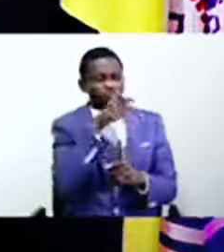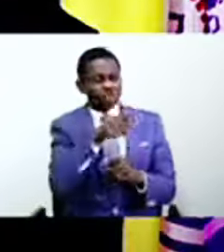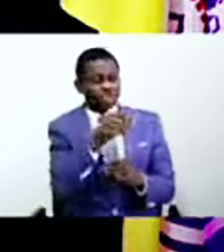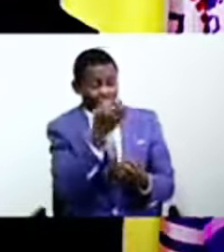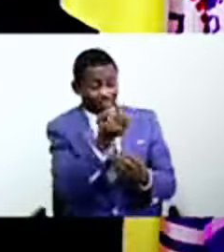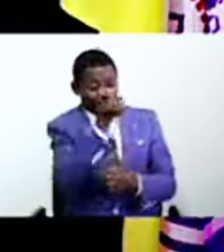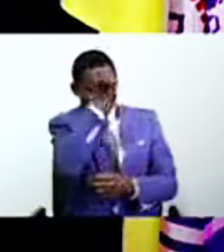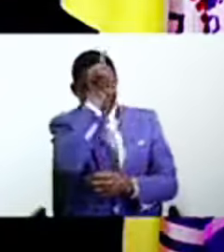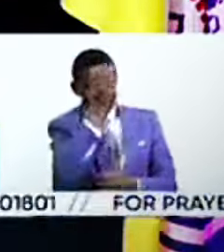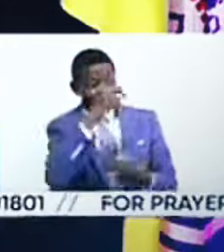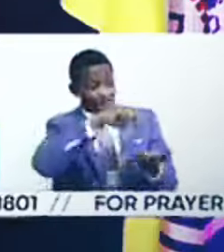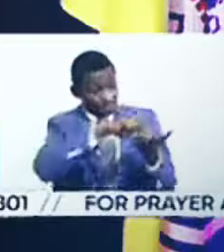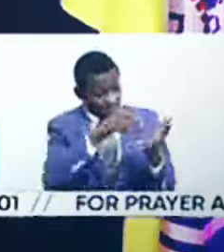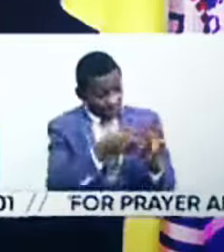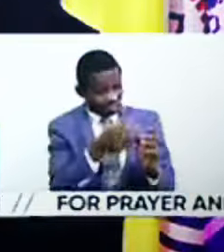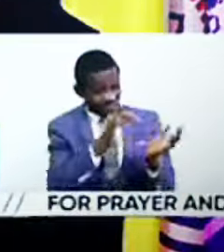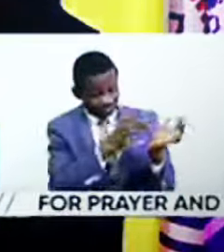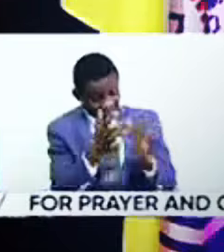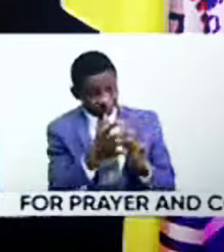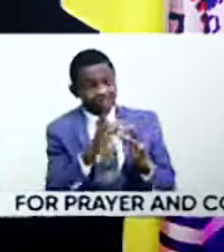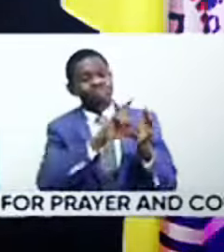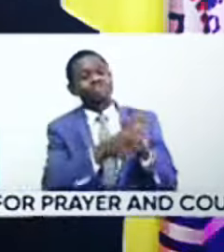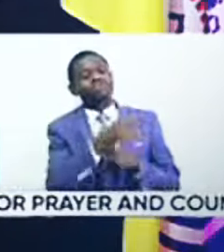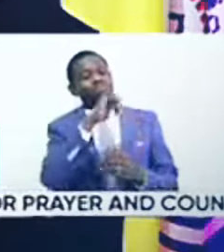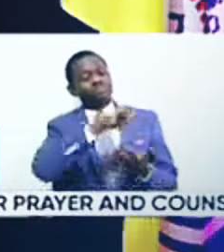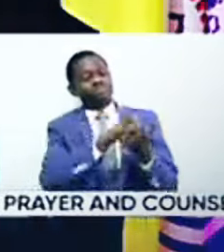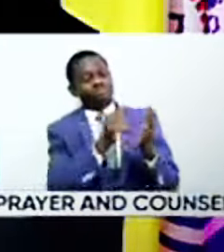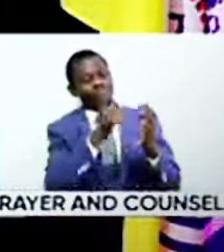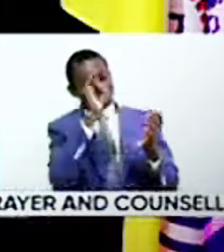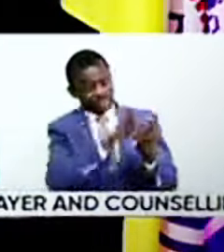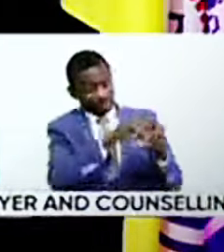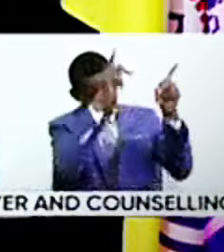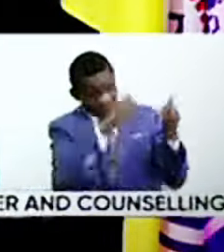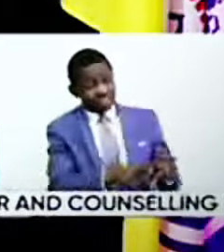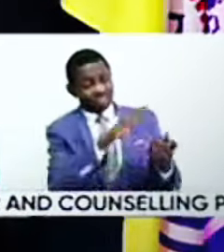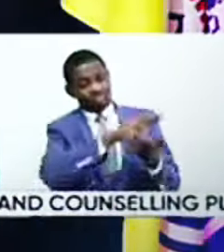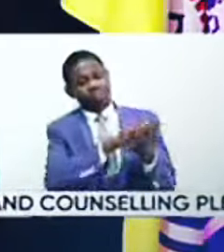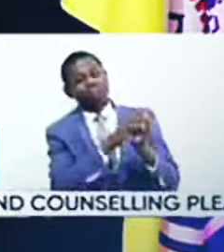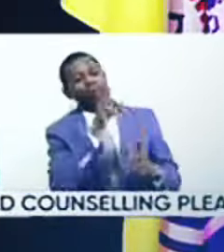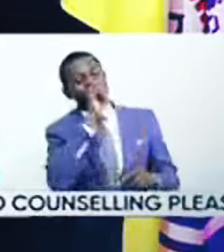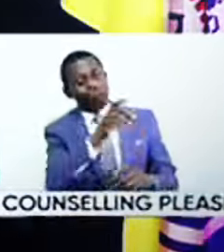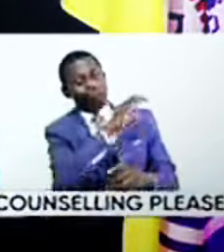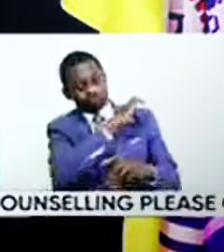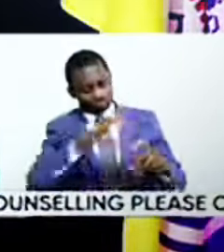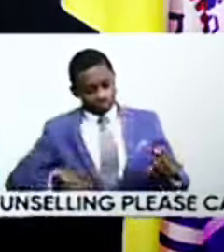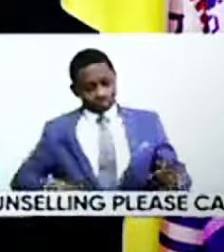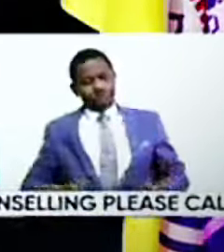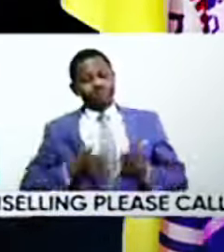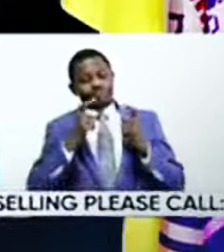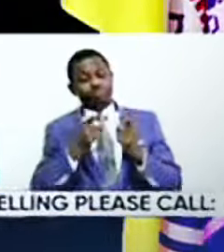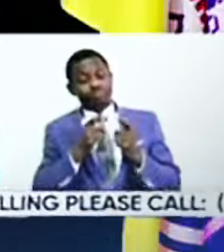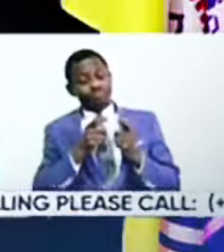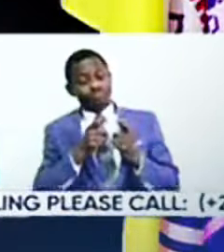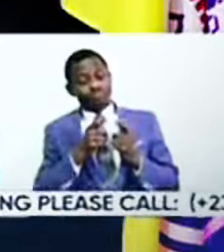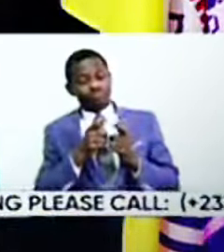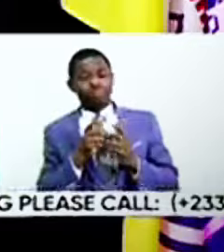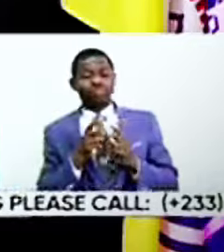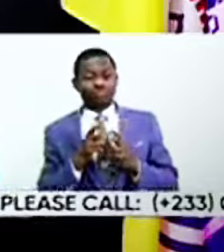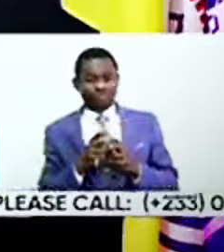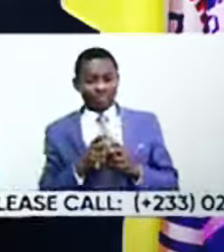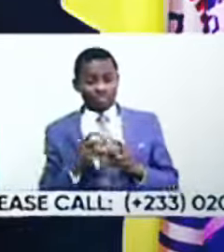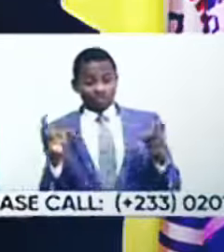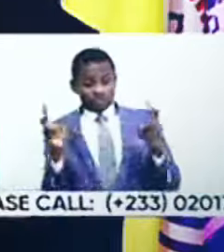they've been born again. Or they've lived in the church. But they are